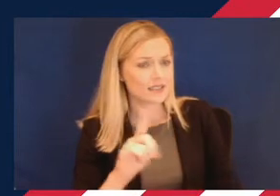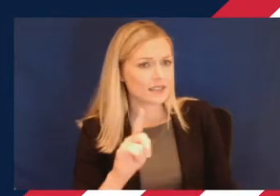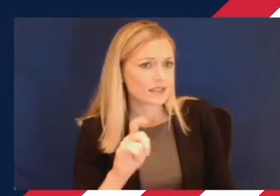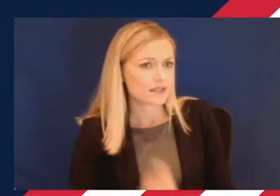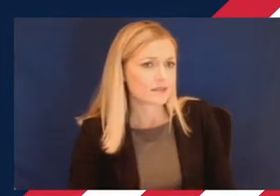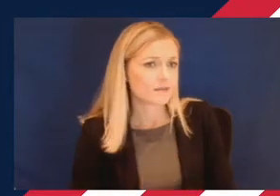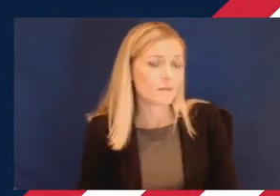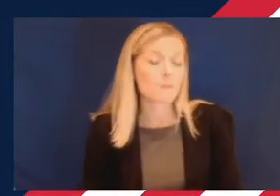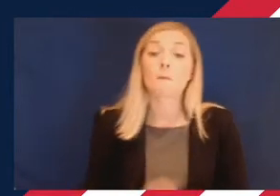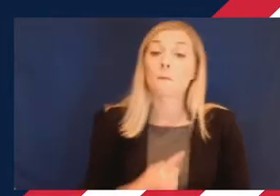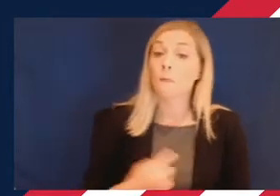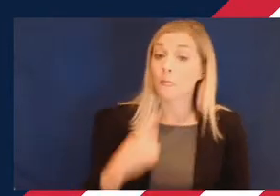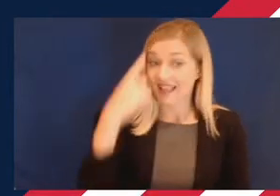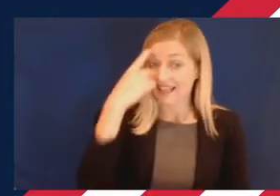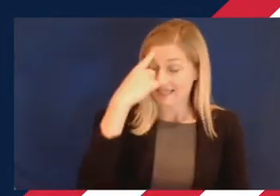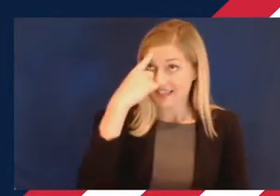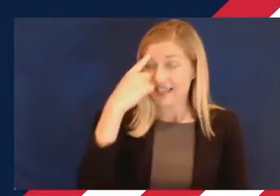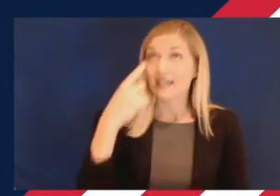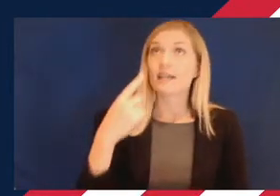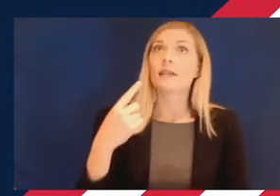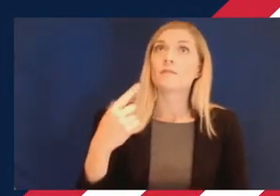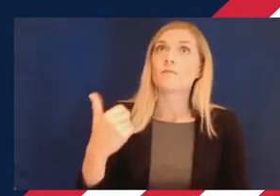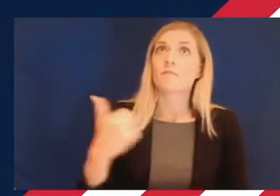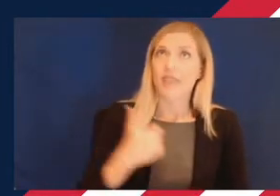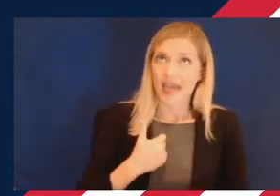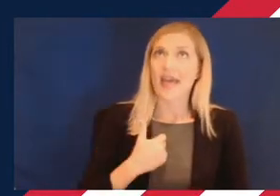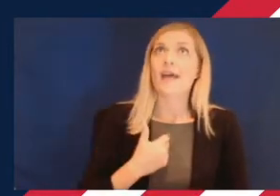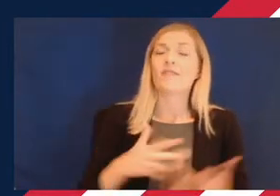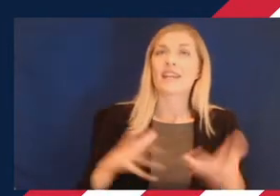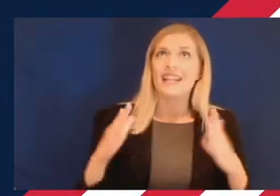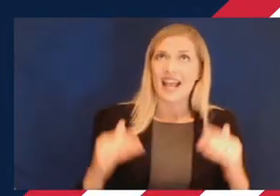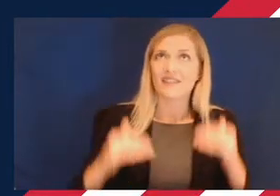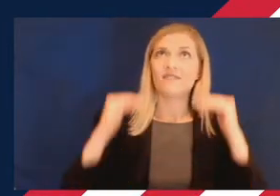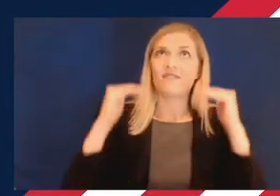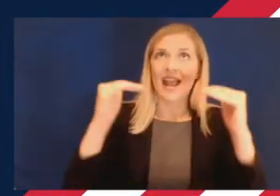advanced understanding and transparency. We all